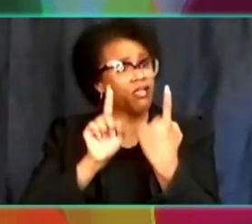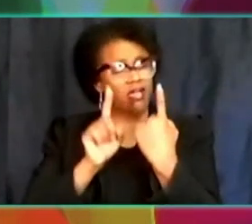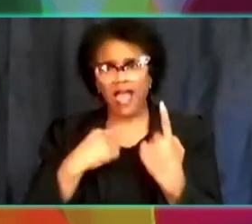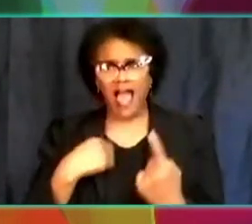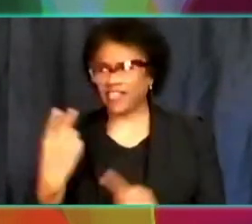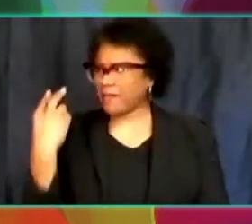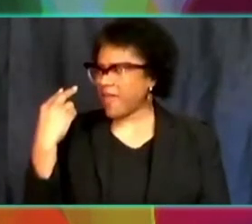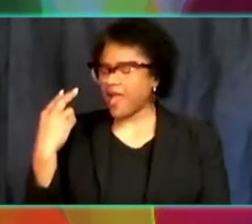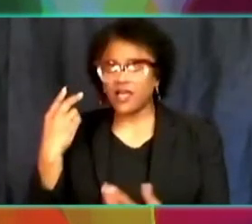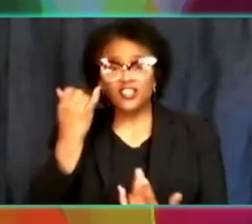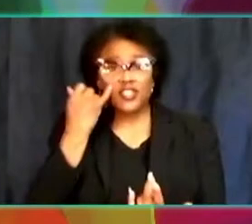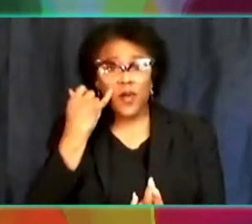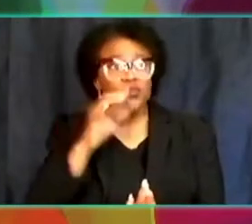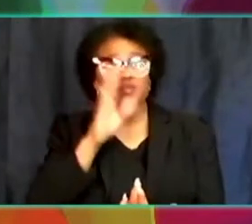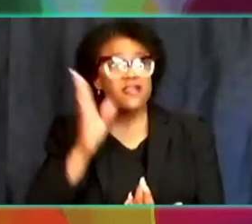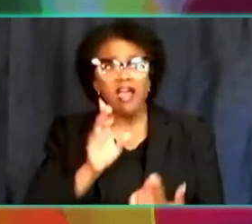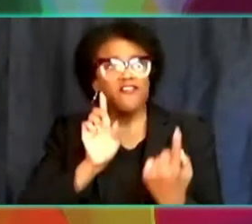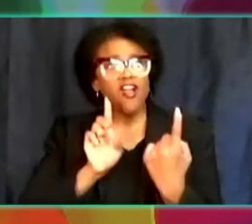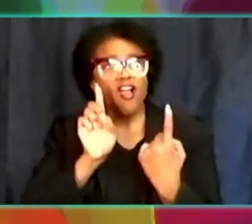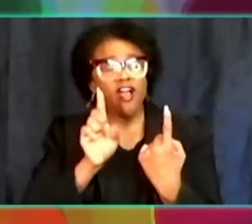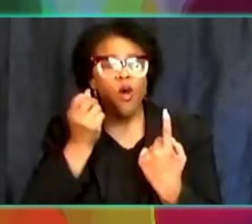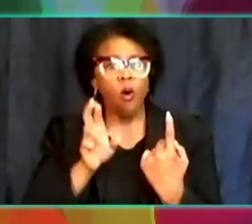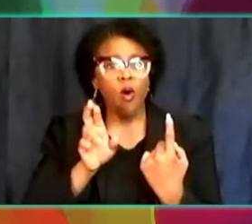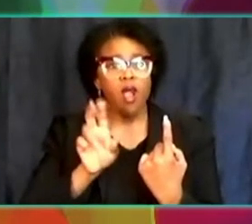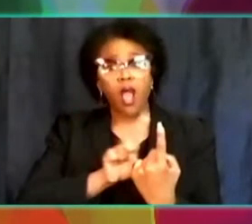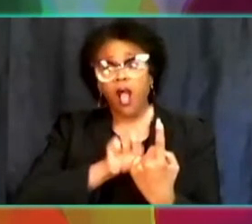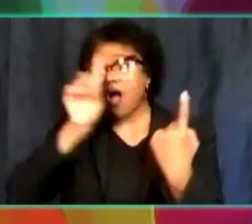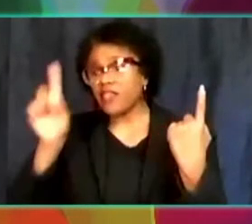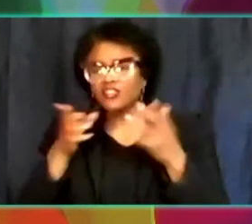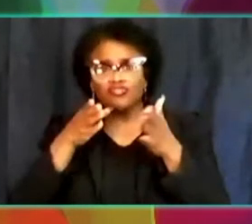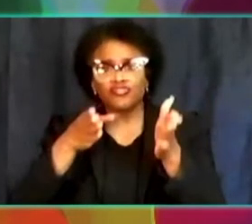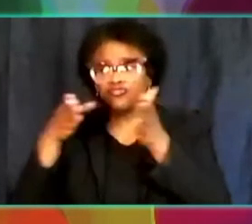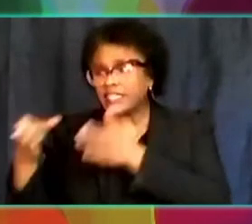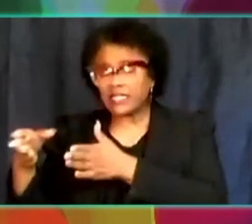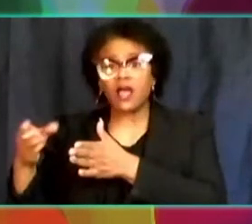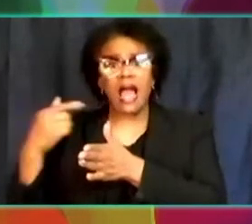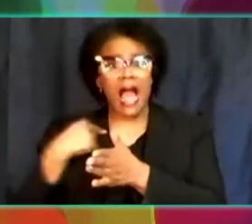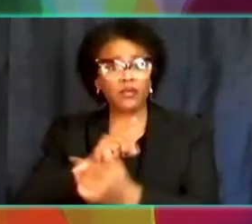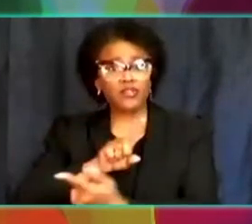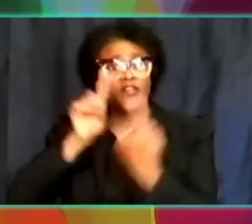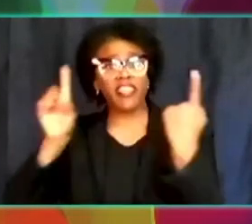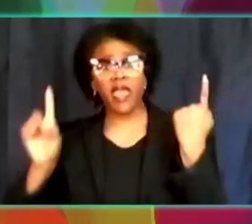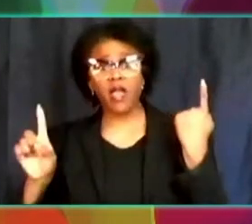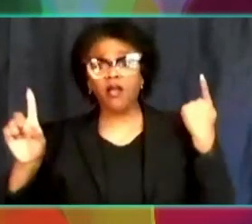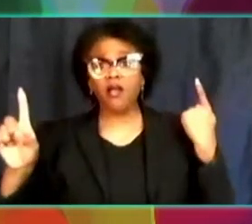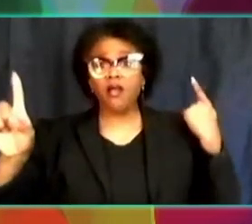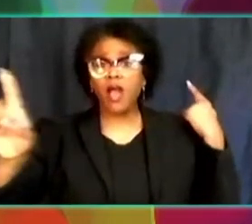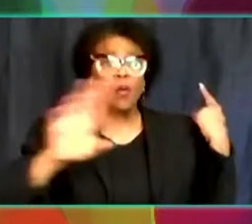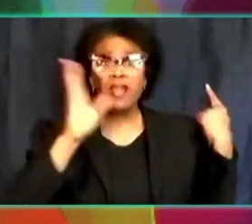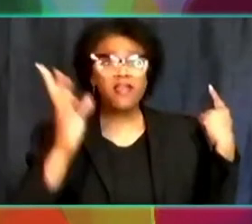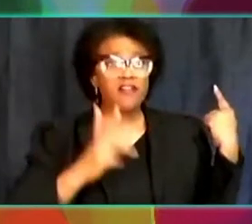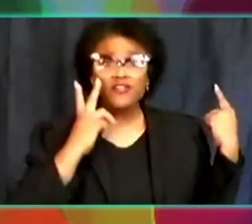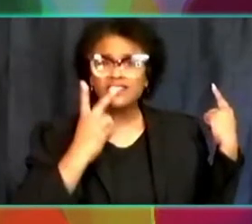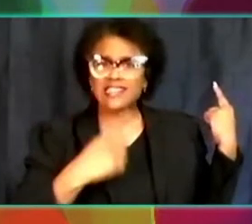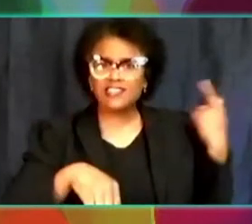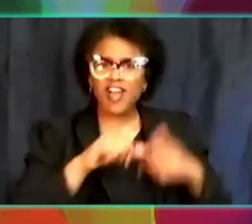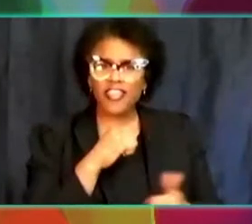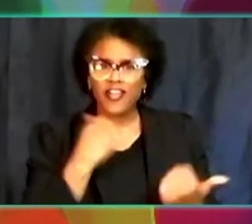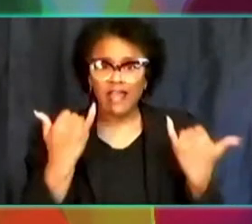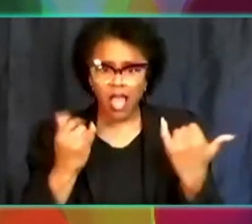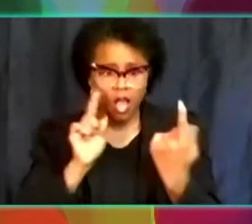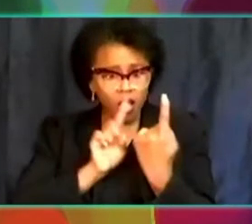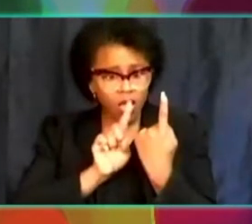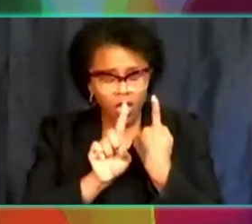Like, what if we were on the other side of the street? You know what I mean? To me, it's just crazy. And then we're just like, so much like